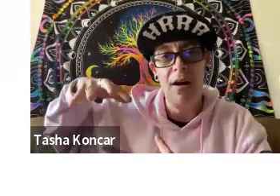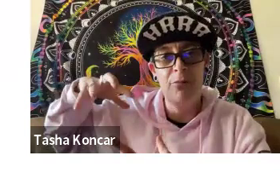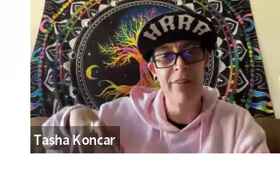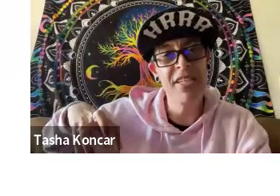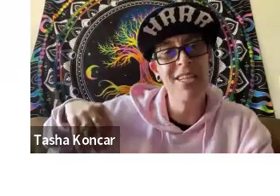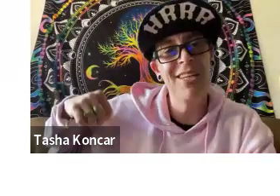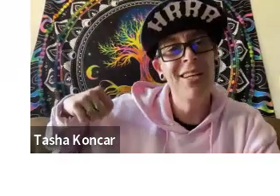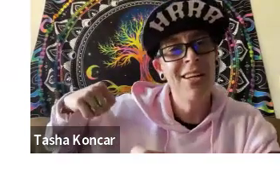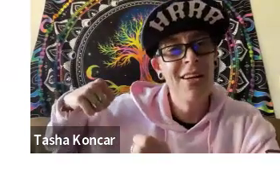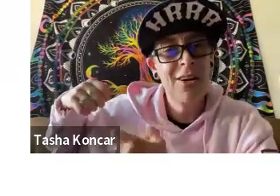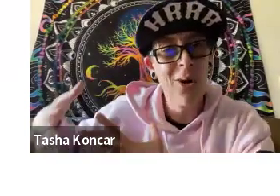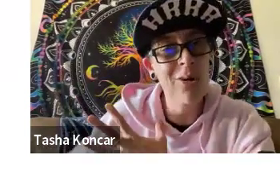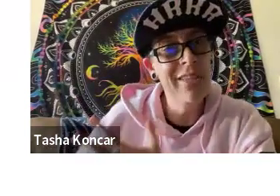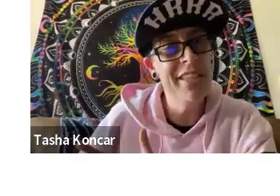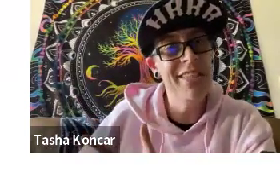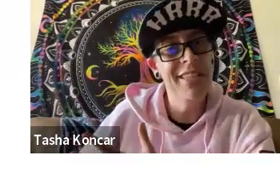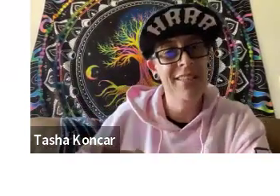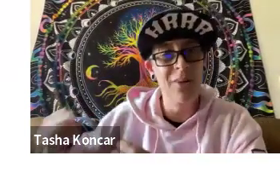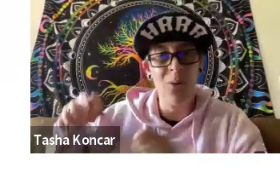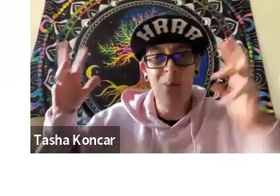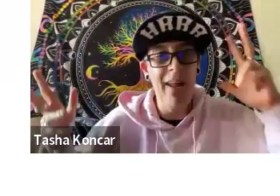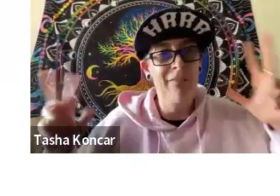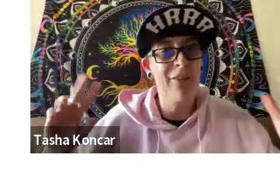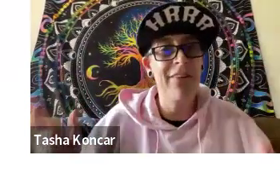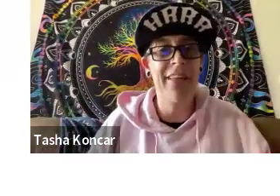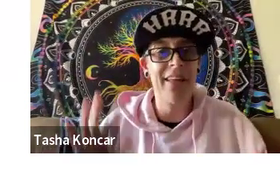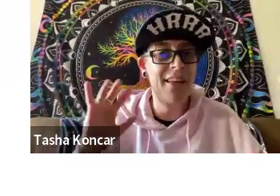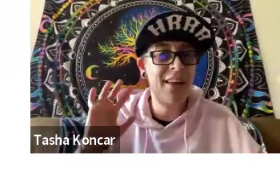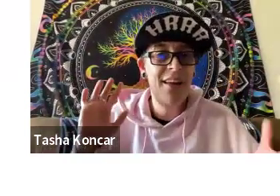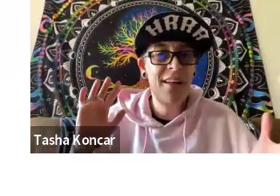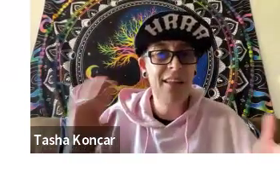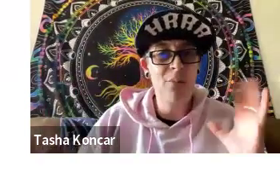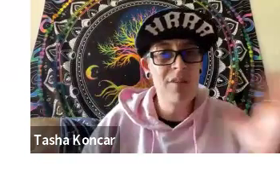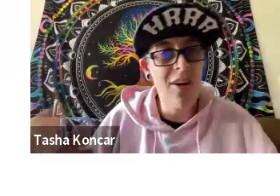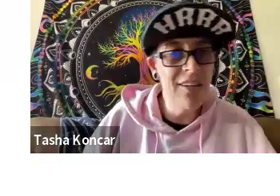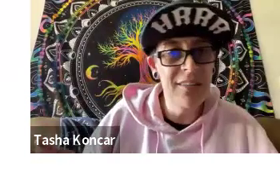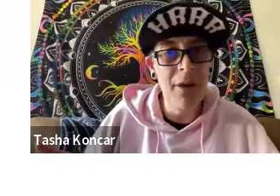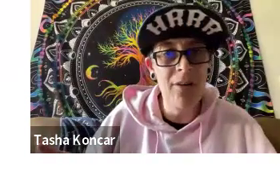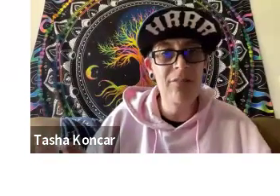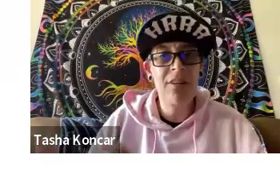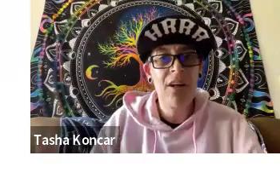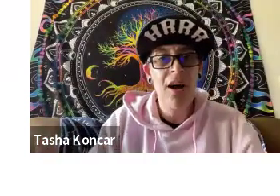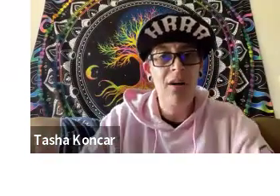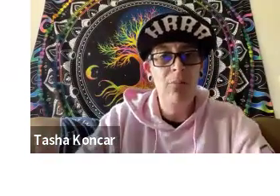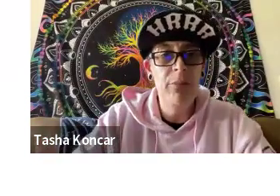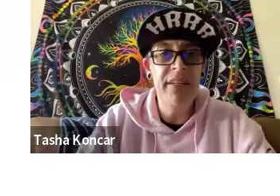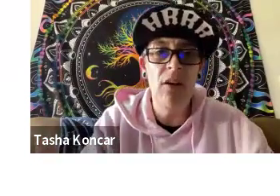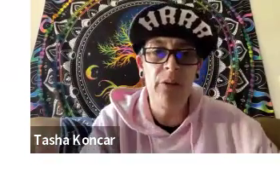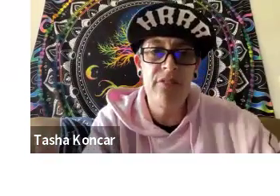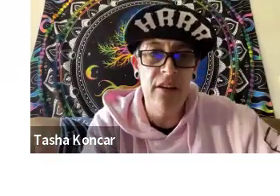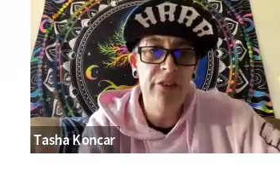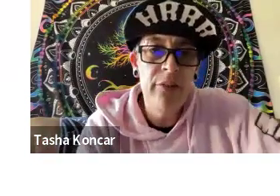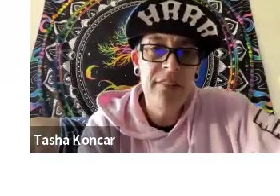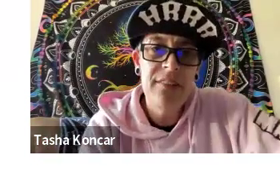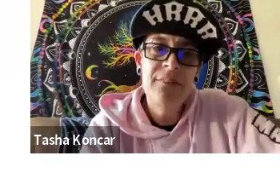the region coalition or whatever that there was talks about when we did all